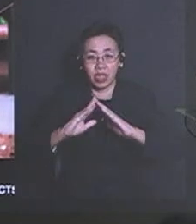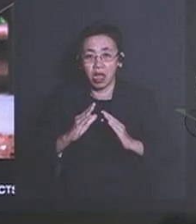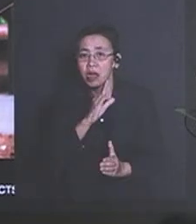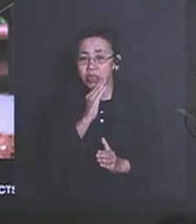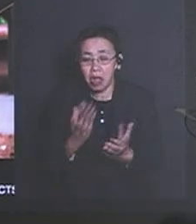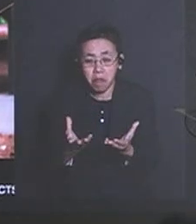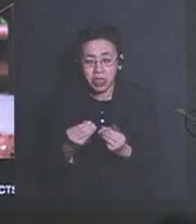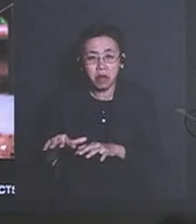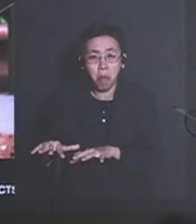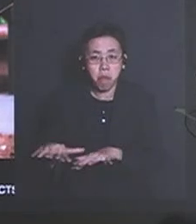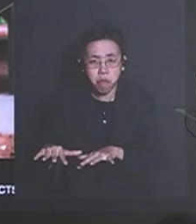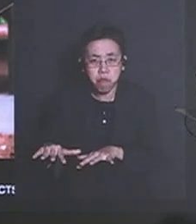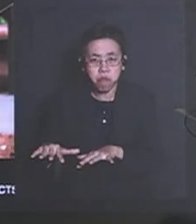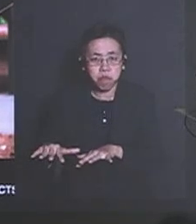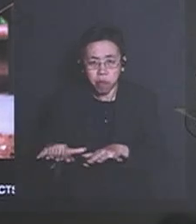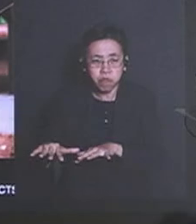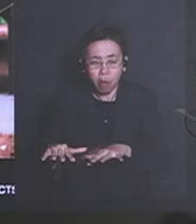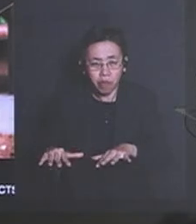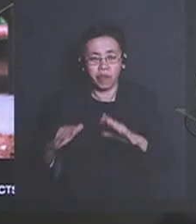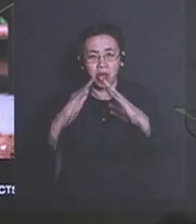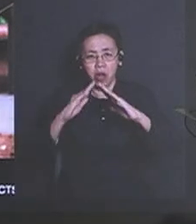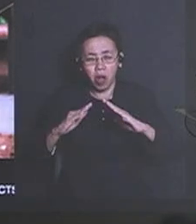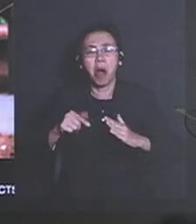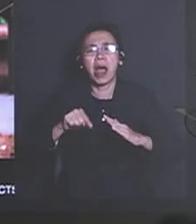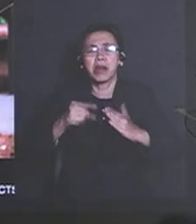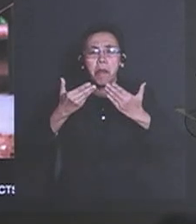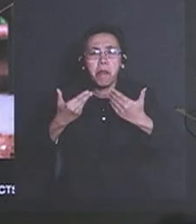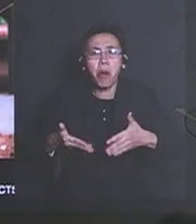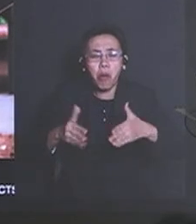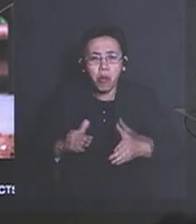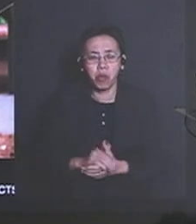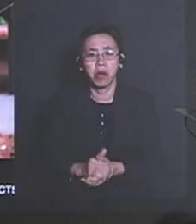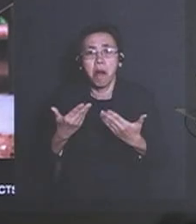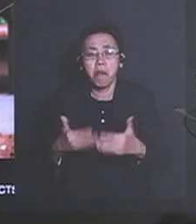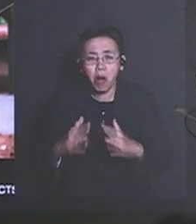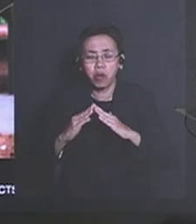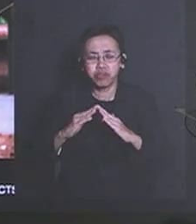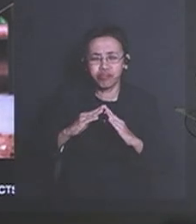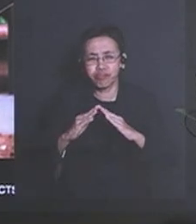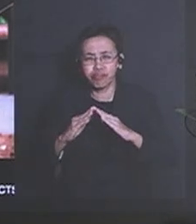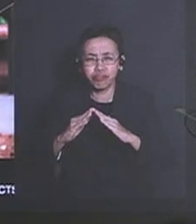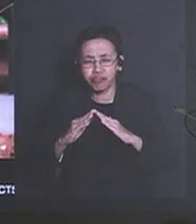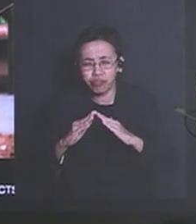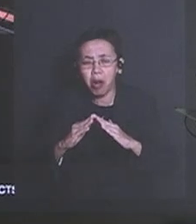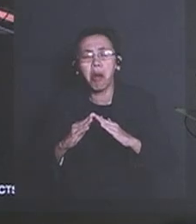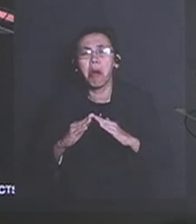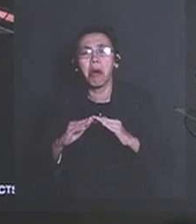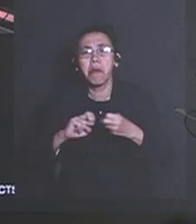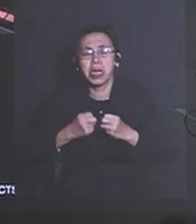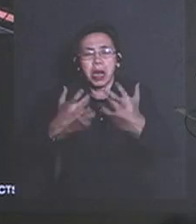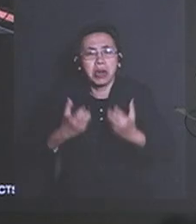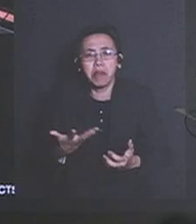lightweight to reduce the momentum when the earthquake occurs, and thus reduce human fatality.